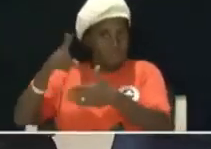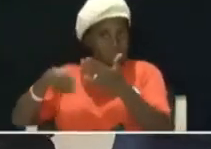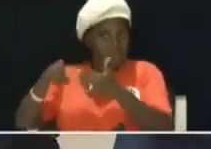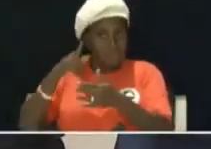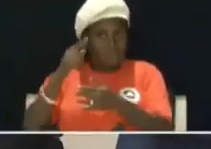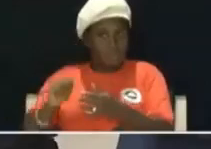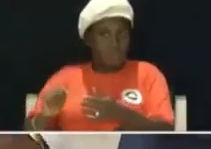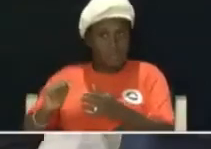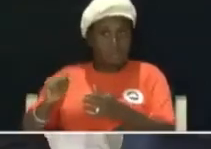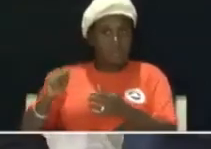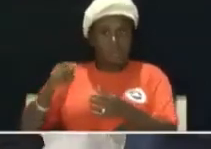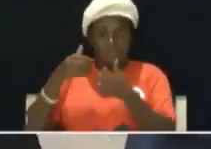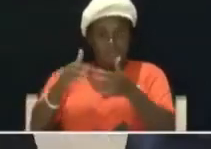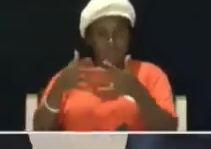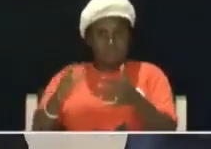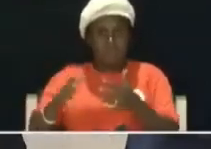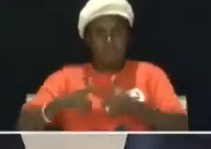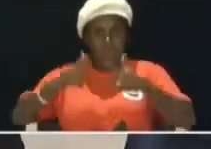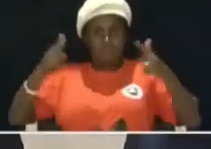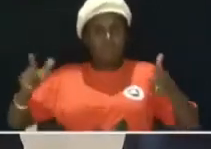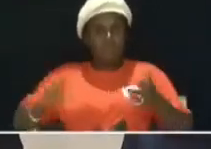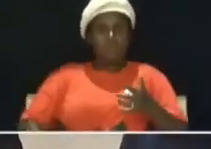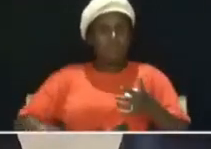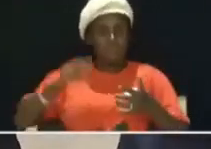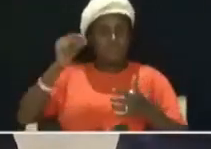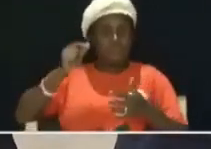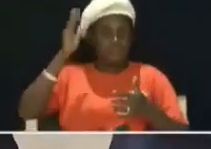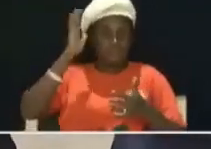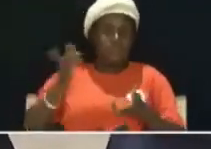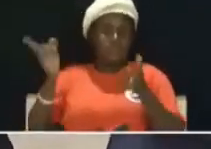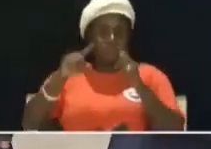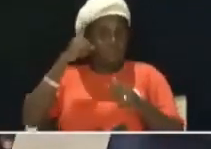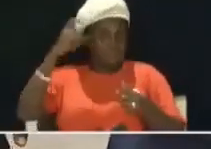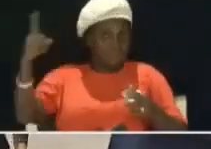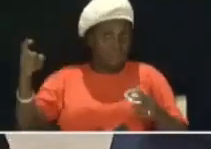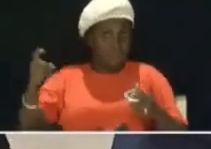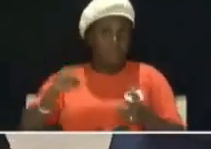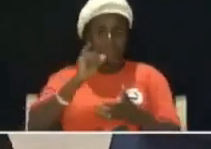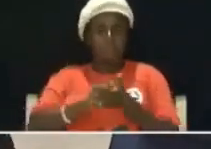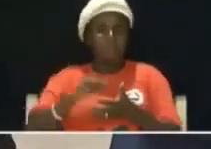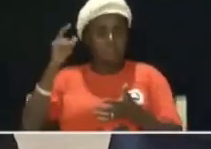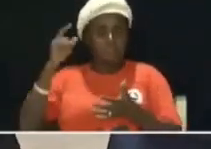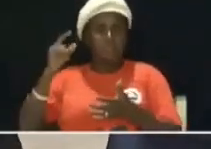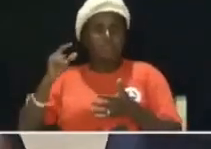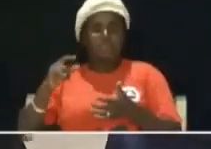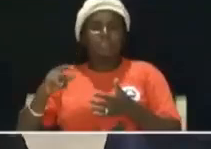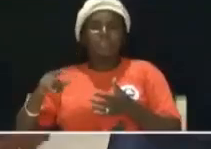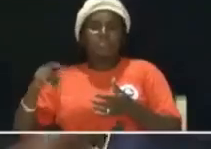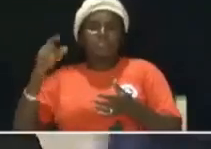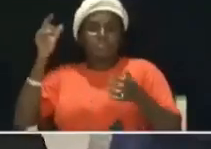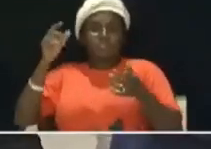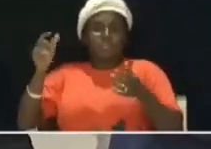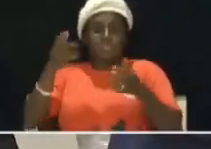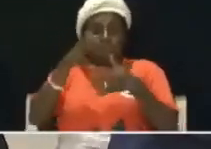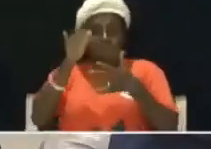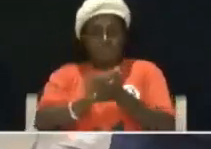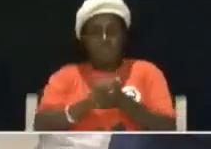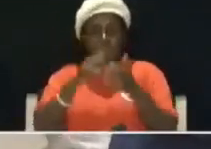appear to her in a dream, will attack her. When she wakes up that same morning, the baby, she will miscarry the babies.